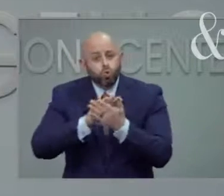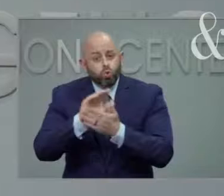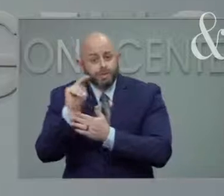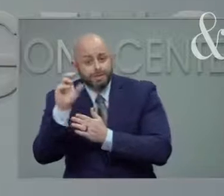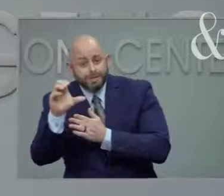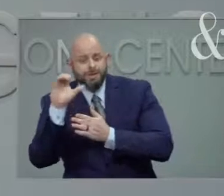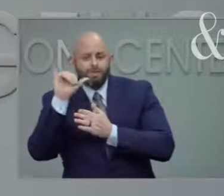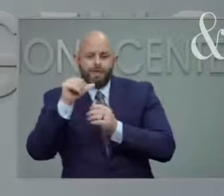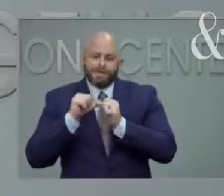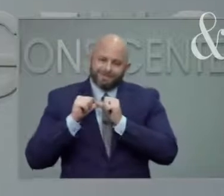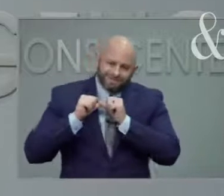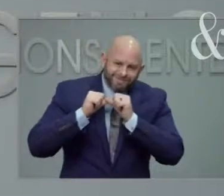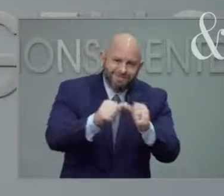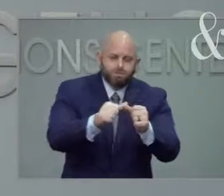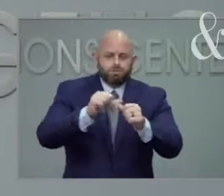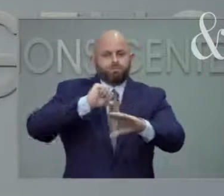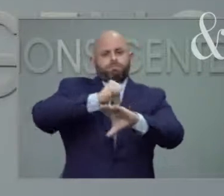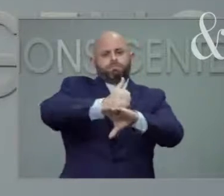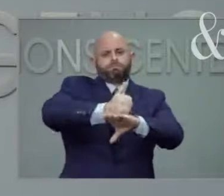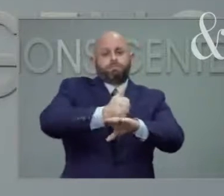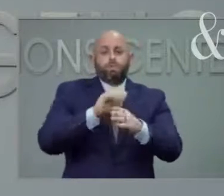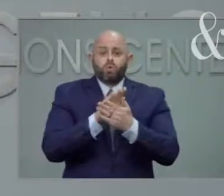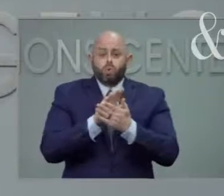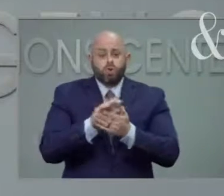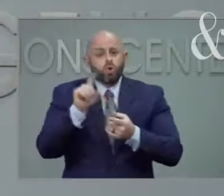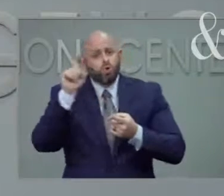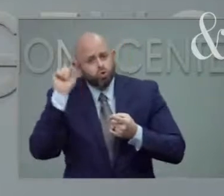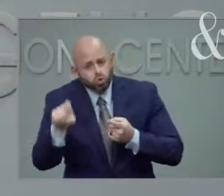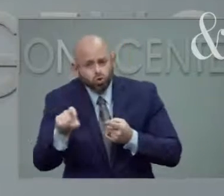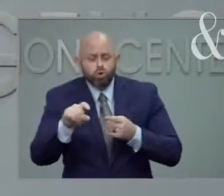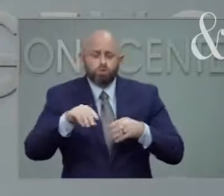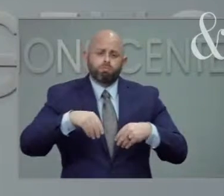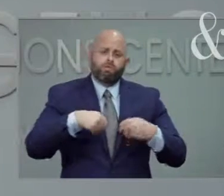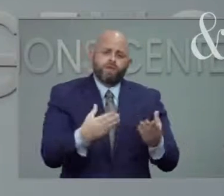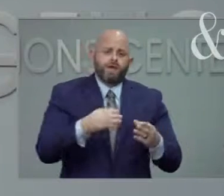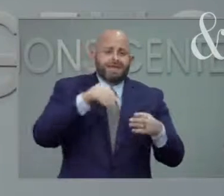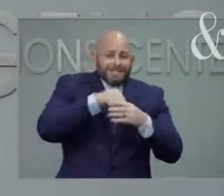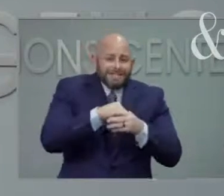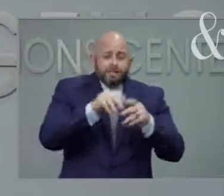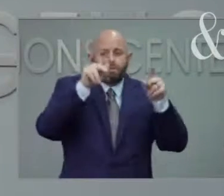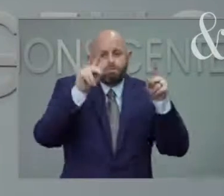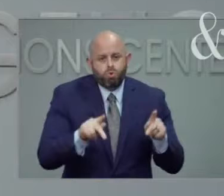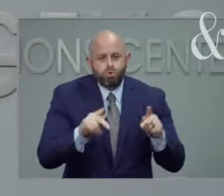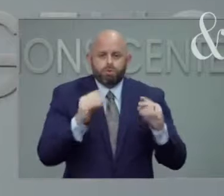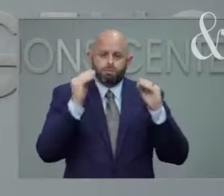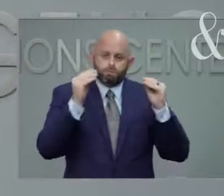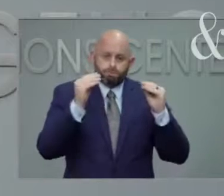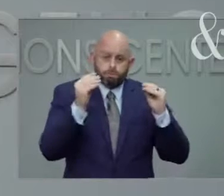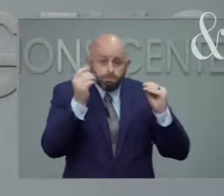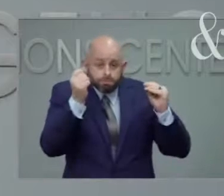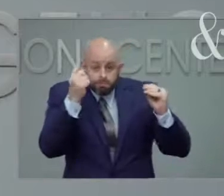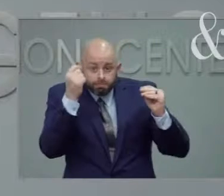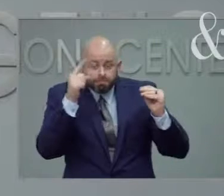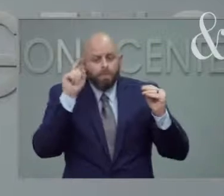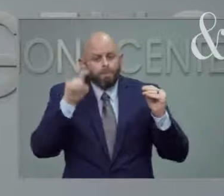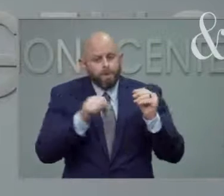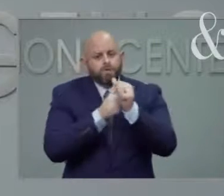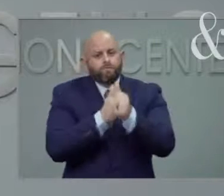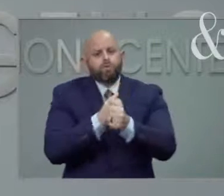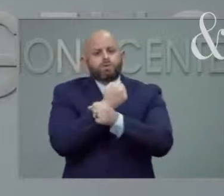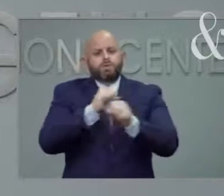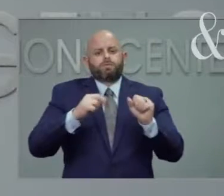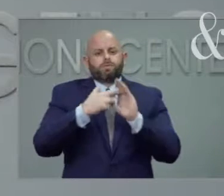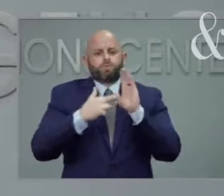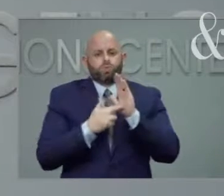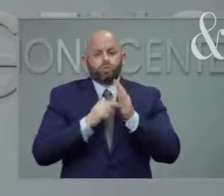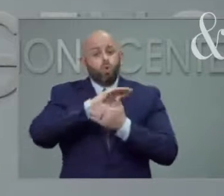also remains in effect. Schools can and should be providing in-person instruction under robust safety measures. All students can be